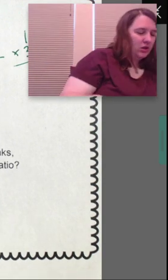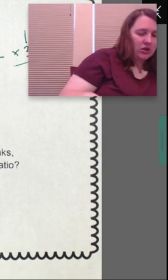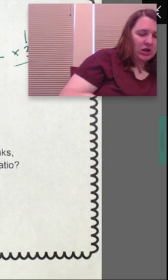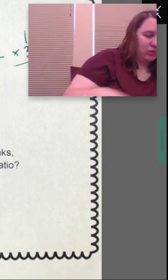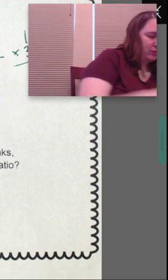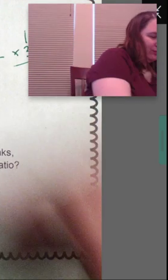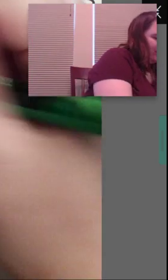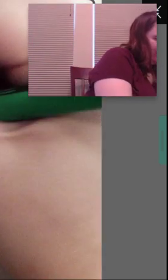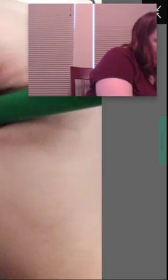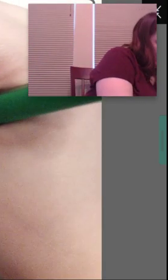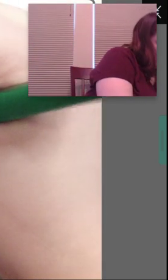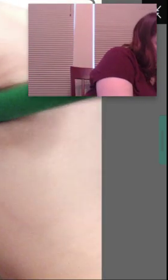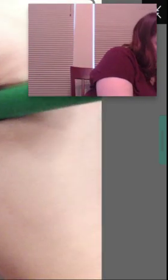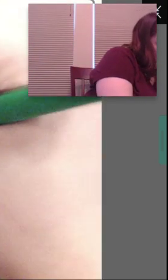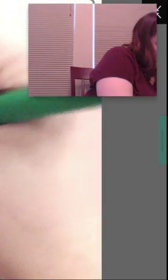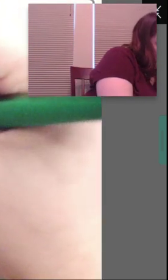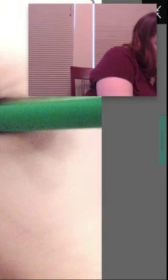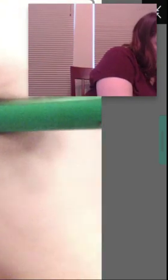No.